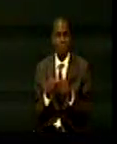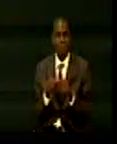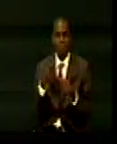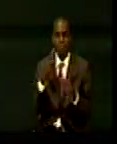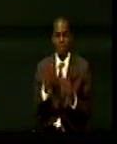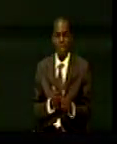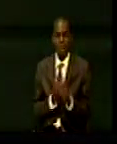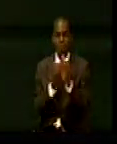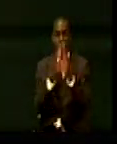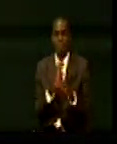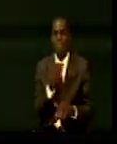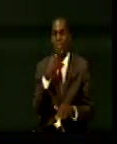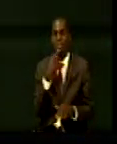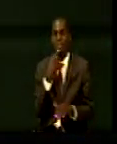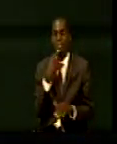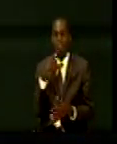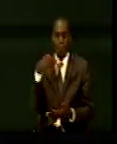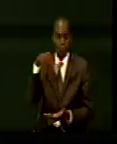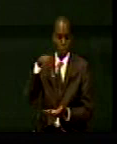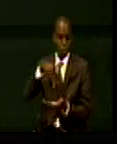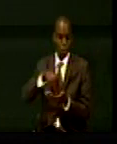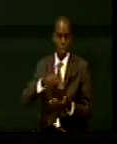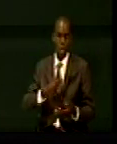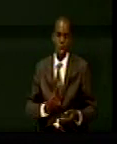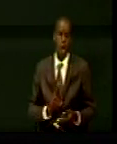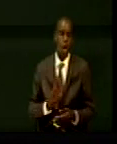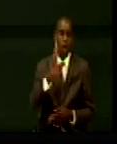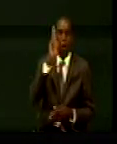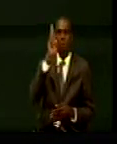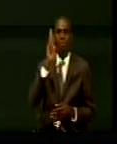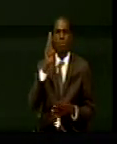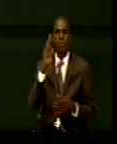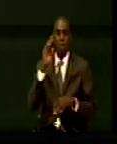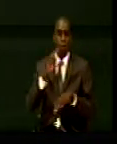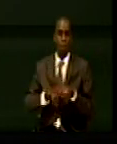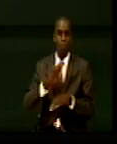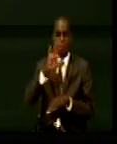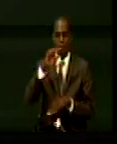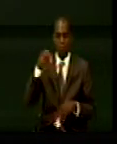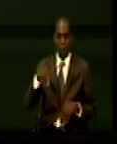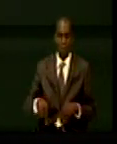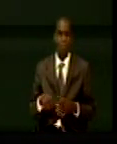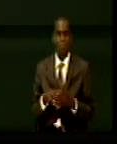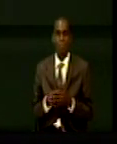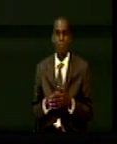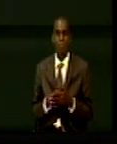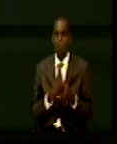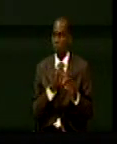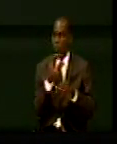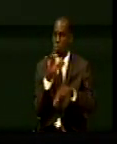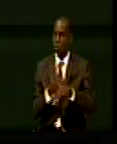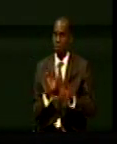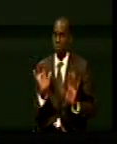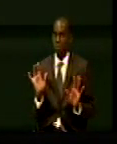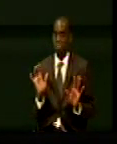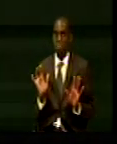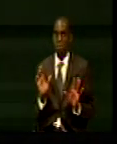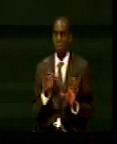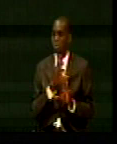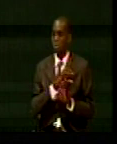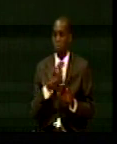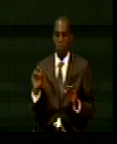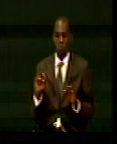a loud voice, stand upright on thy feet. No touch, no physical